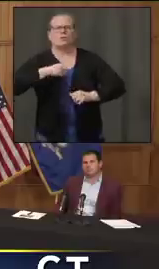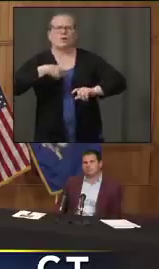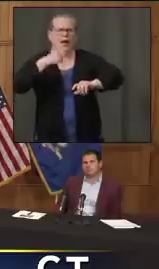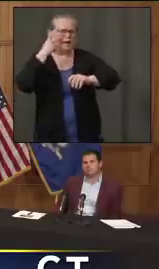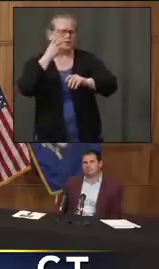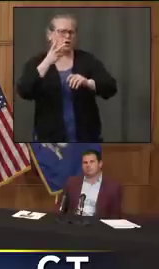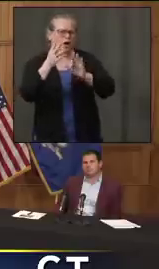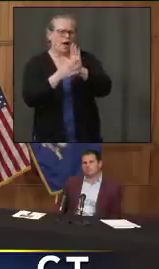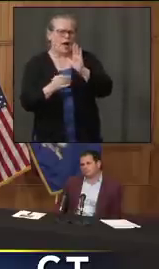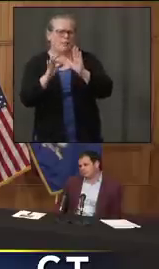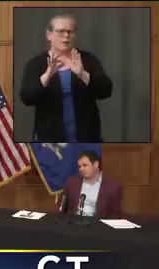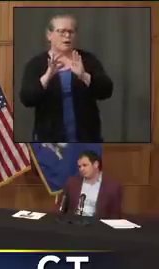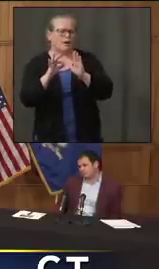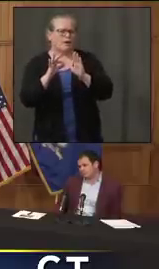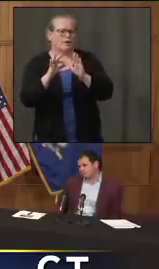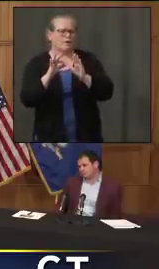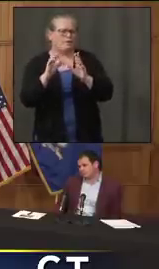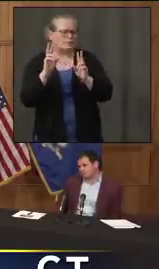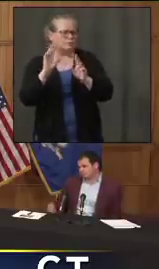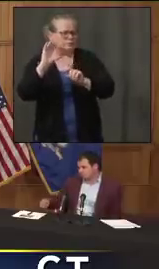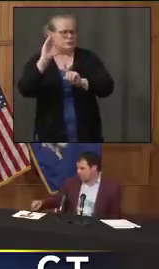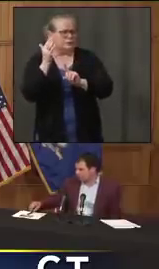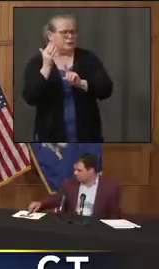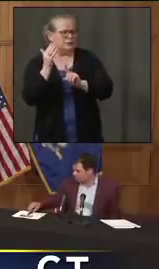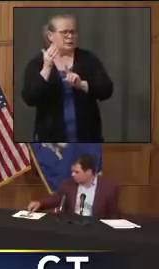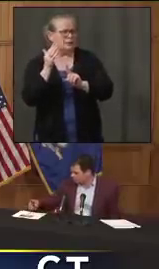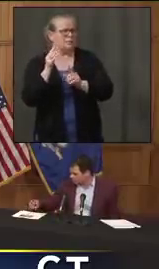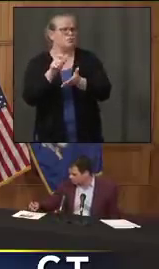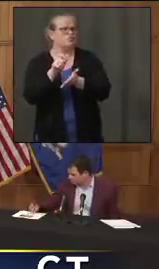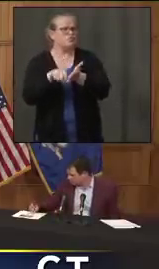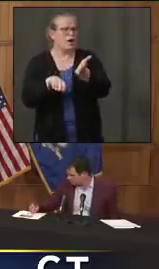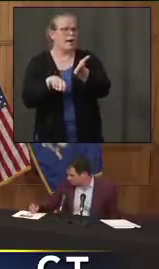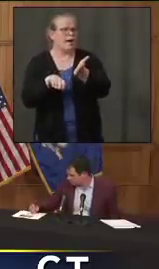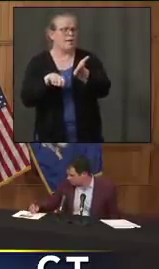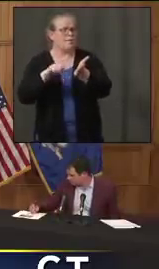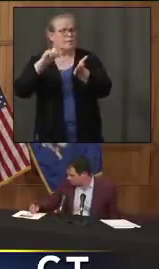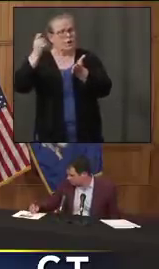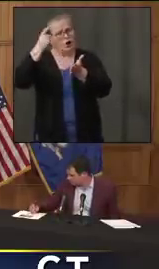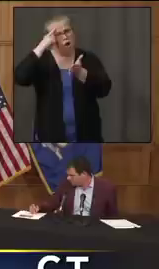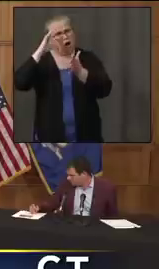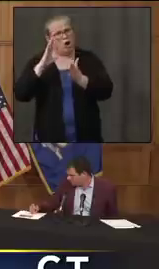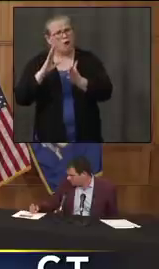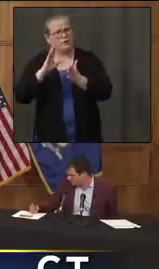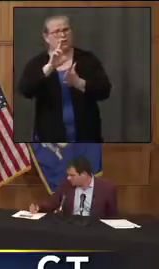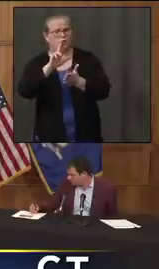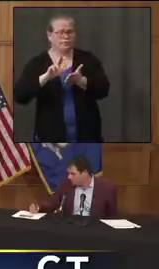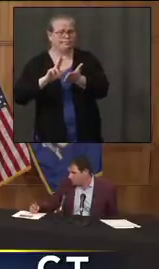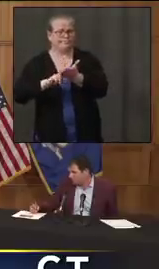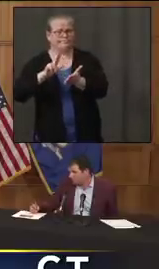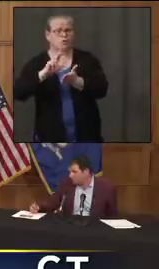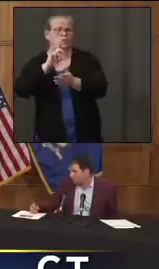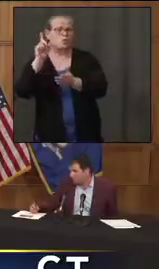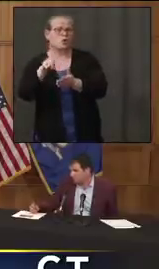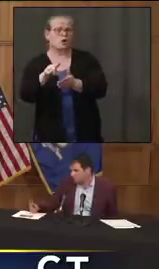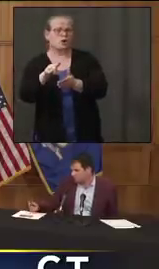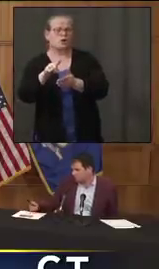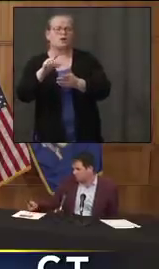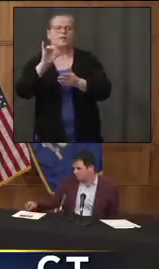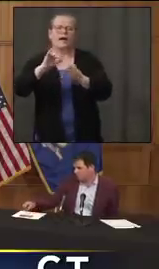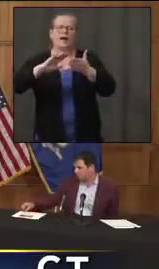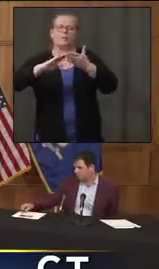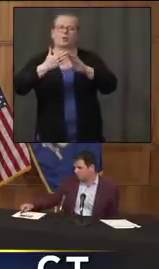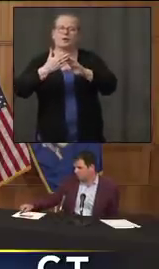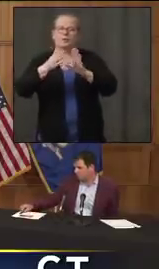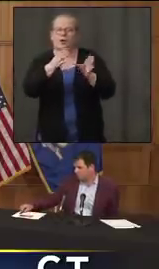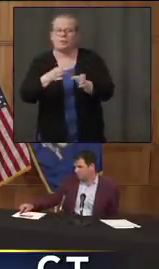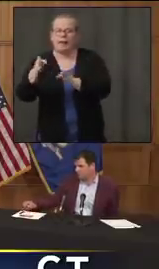order that would essentially put municipal planners or zoning enforcement officers